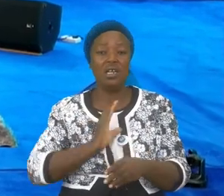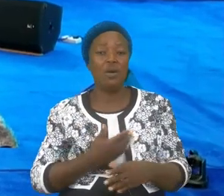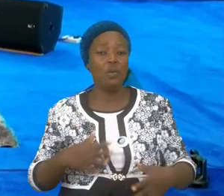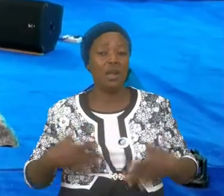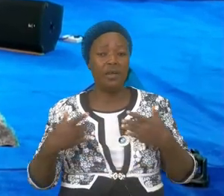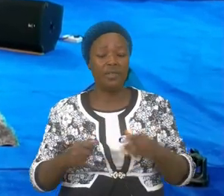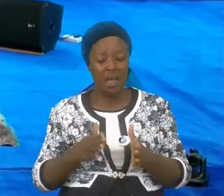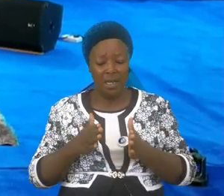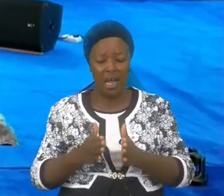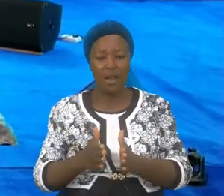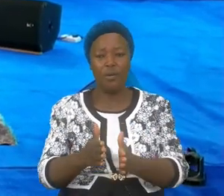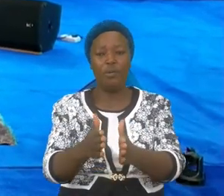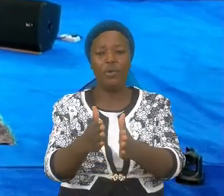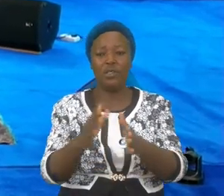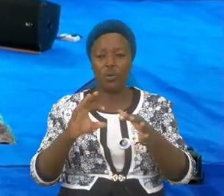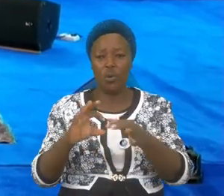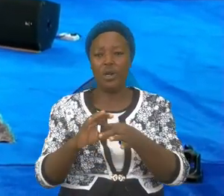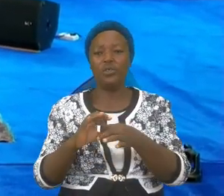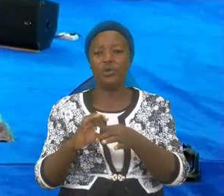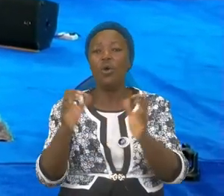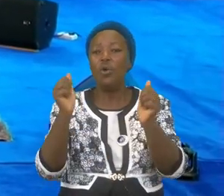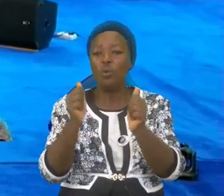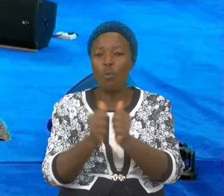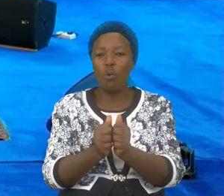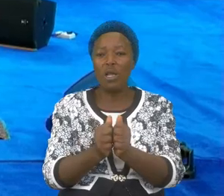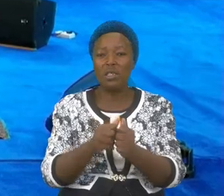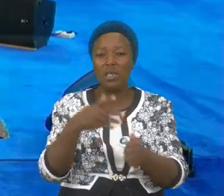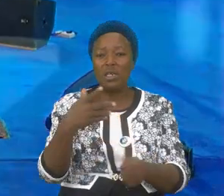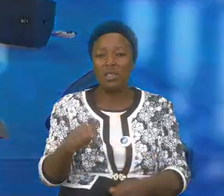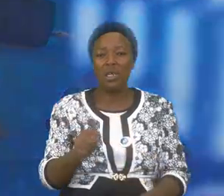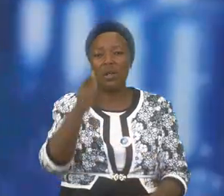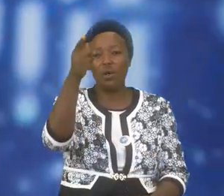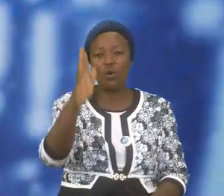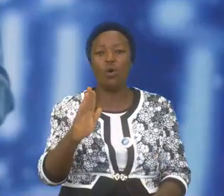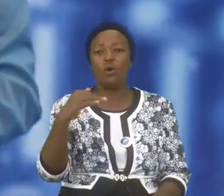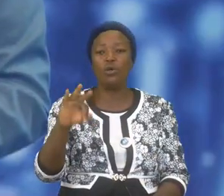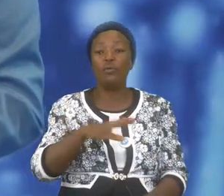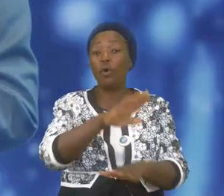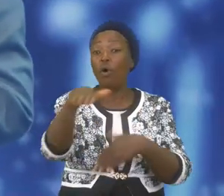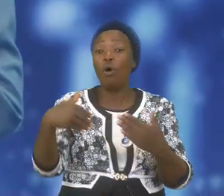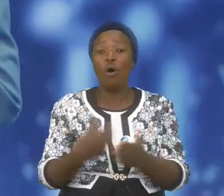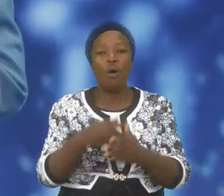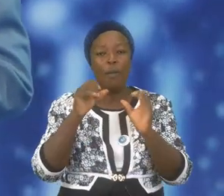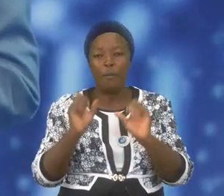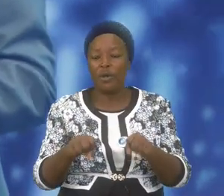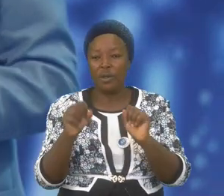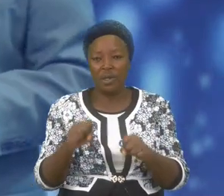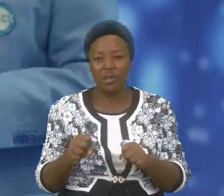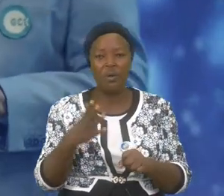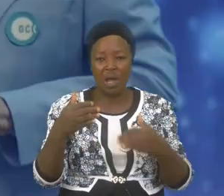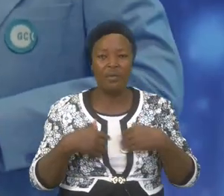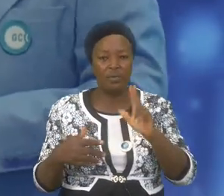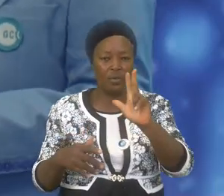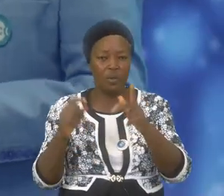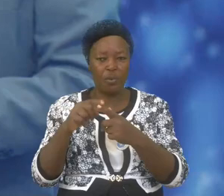the God of all possibilities. There are three things we're looking at. Number one, the